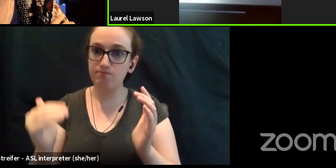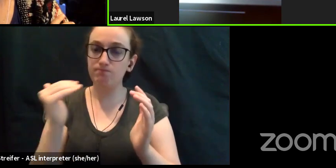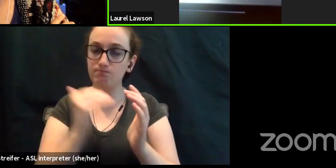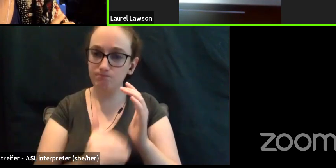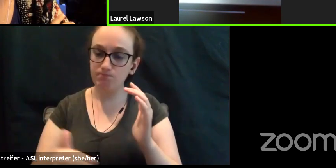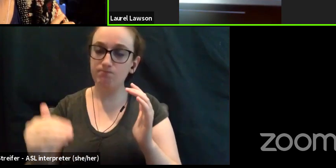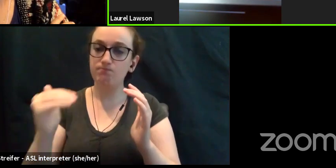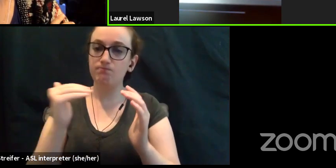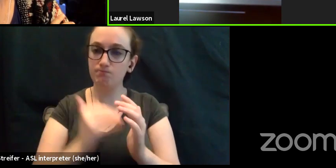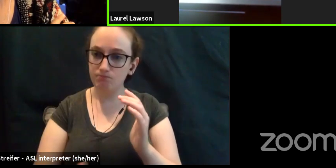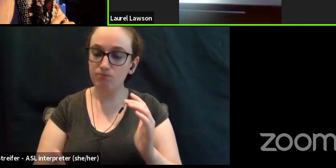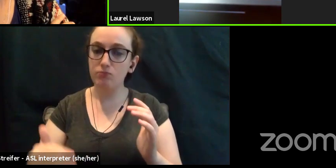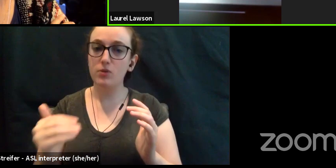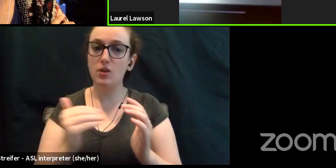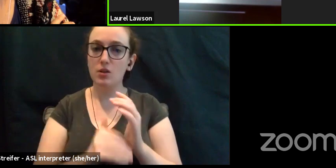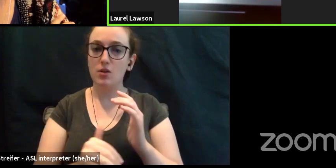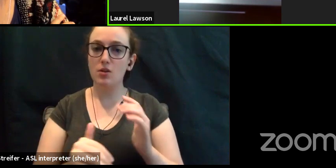both